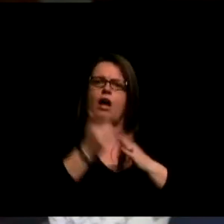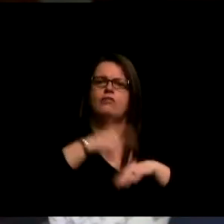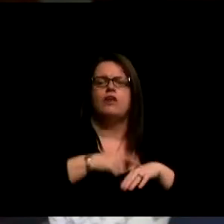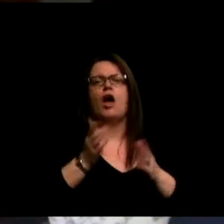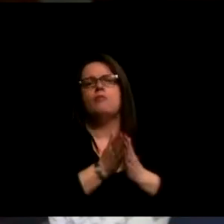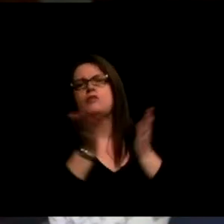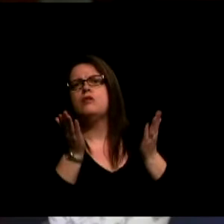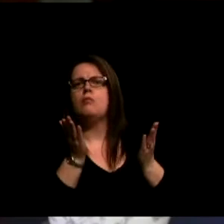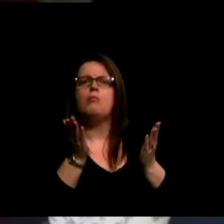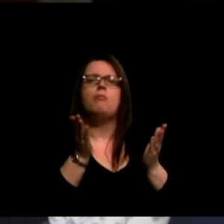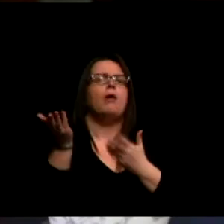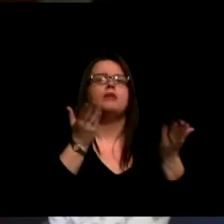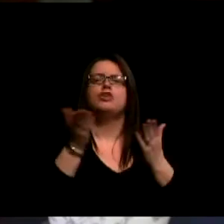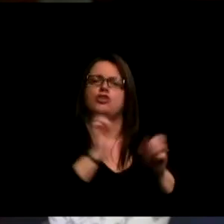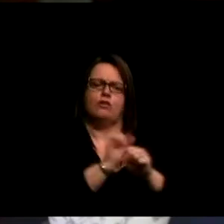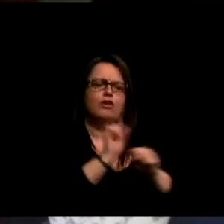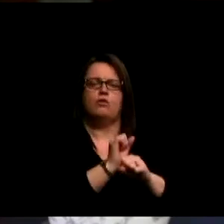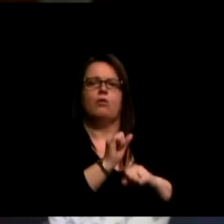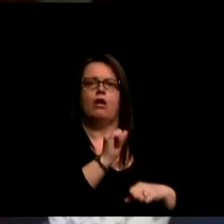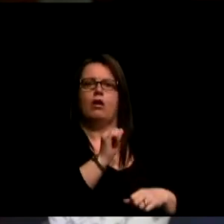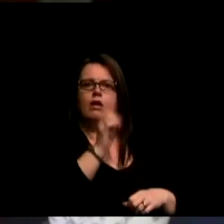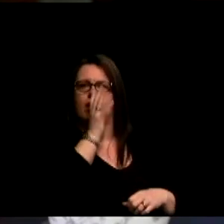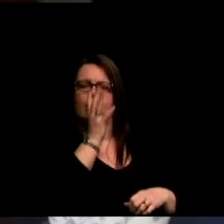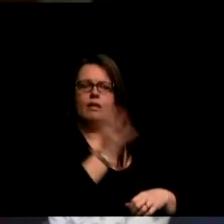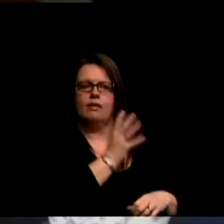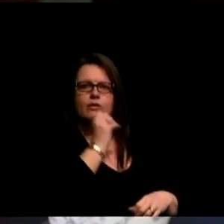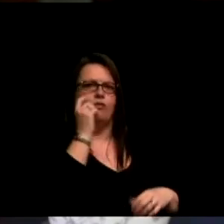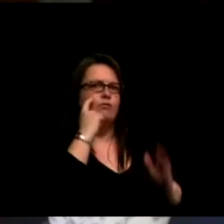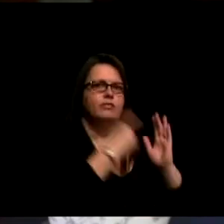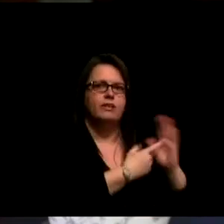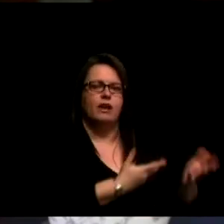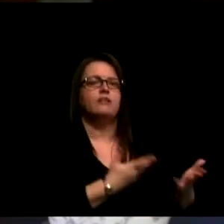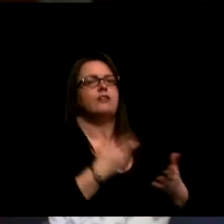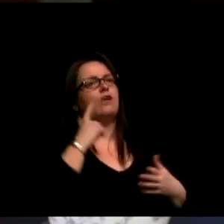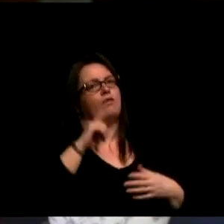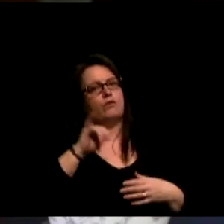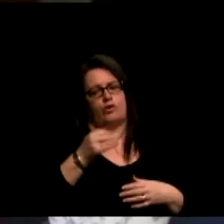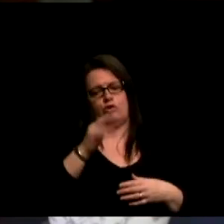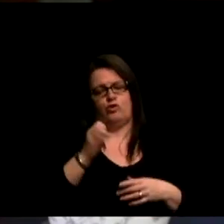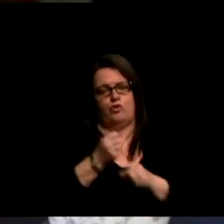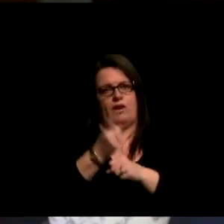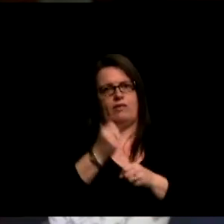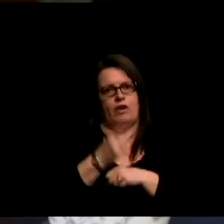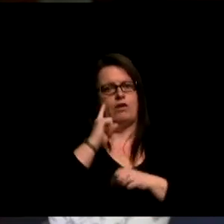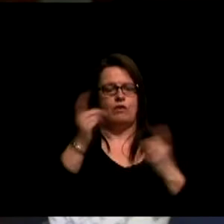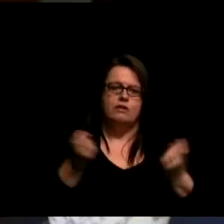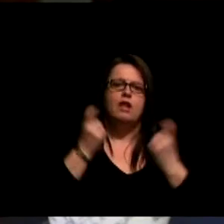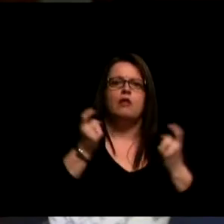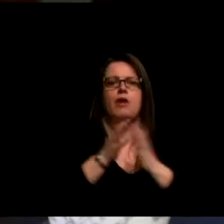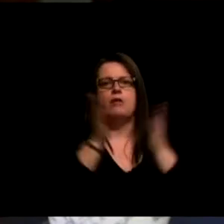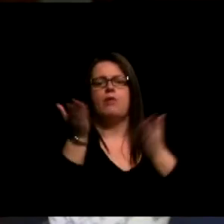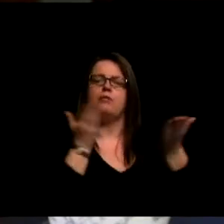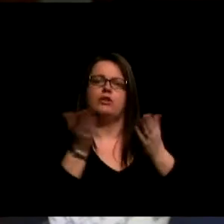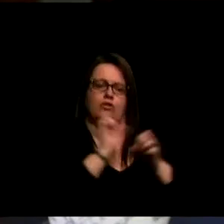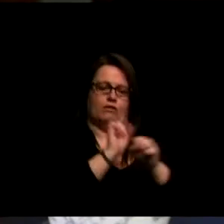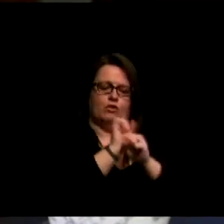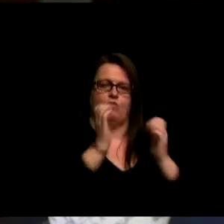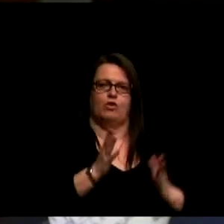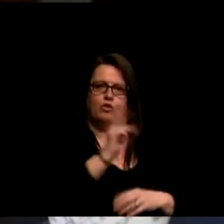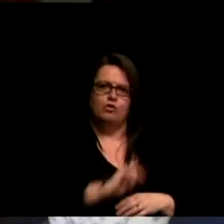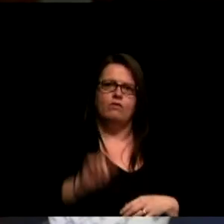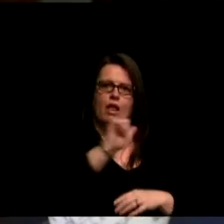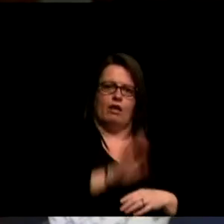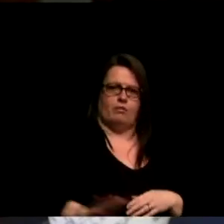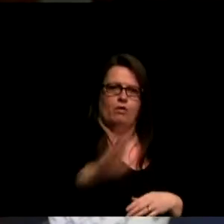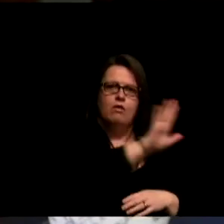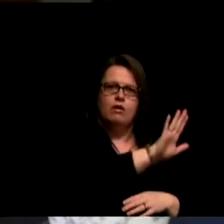unnoticed. So by setting aside this week in June of each year to celebrate public service employees in Newfoundland and Labrador,